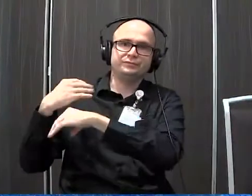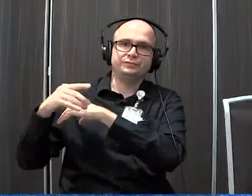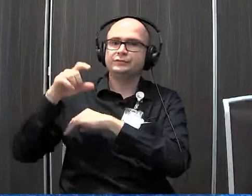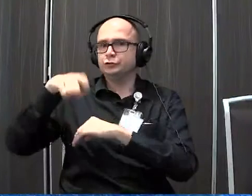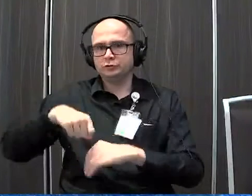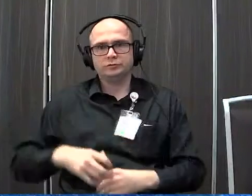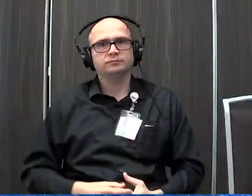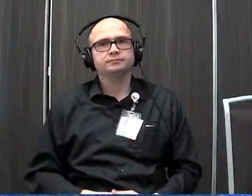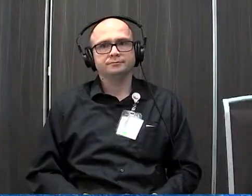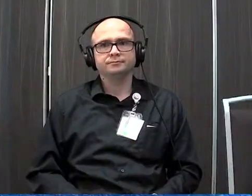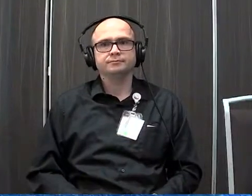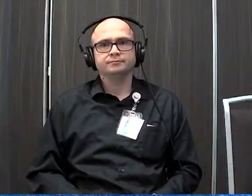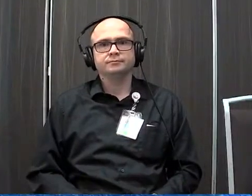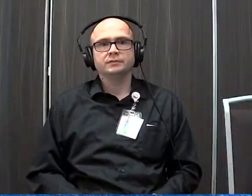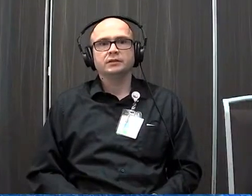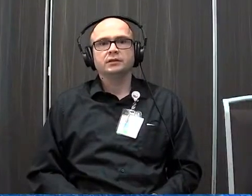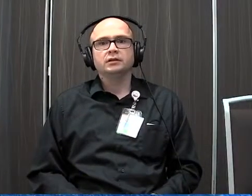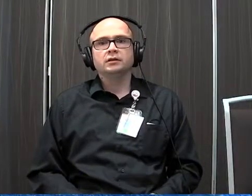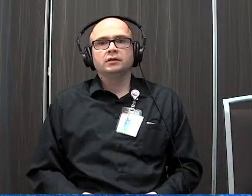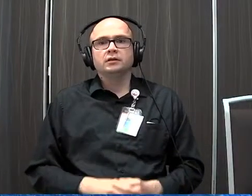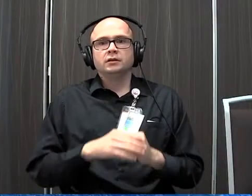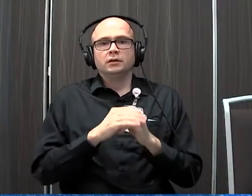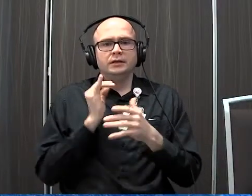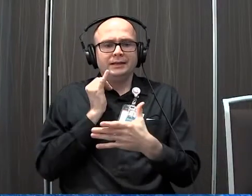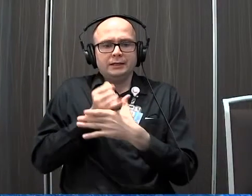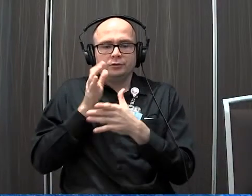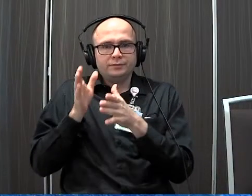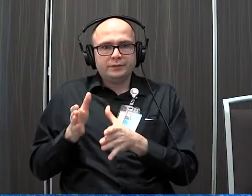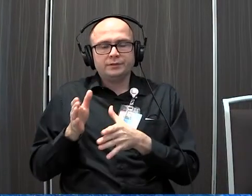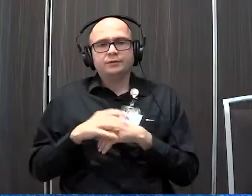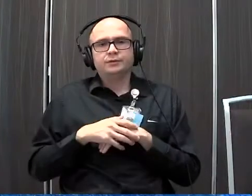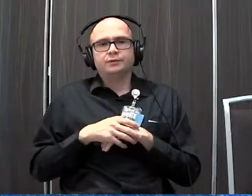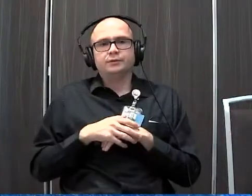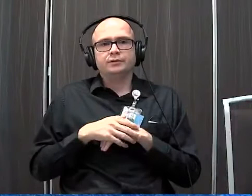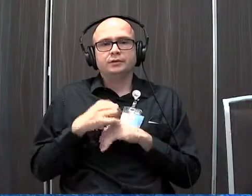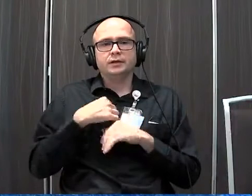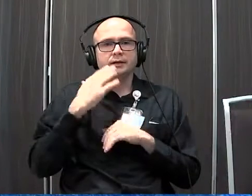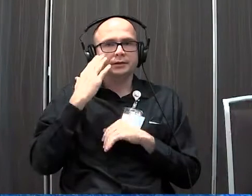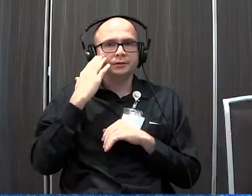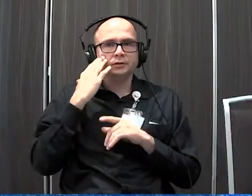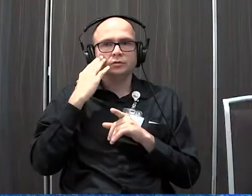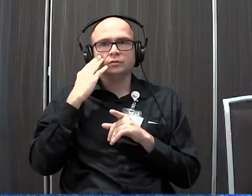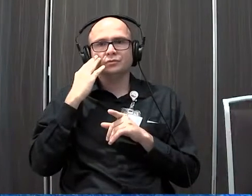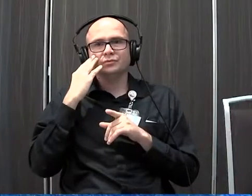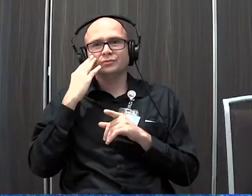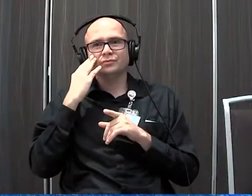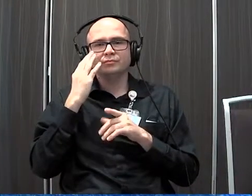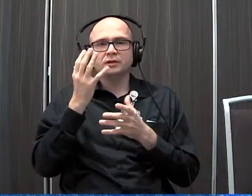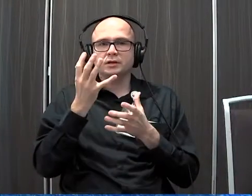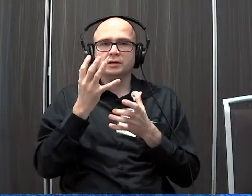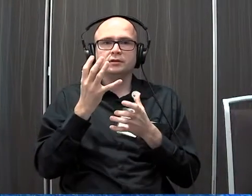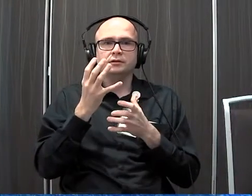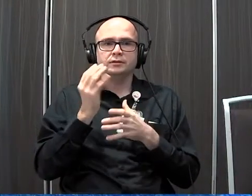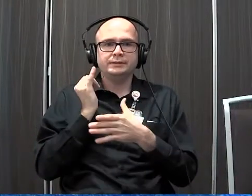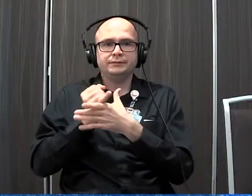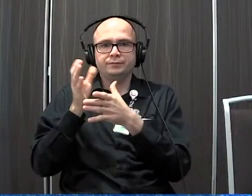domain. I also want to highlight interveners, and I know that I want to define